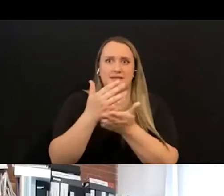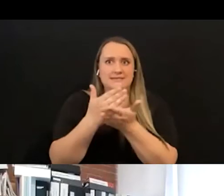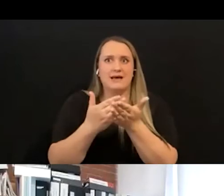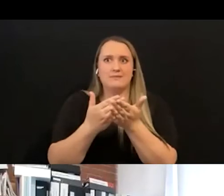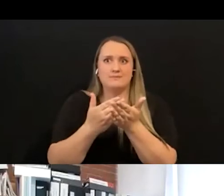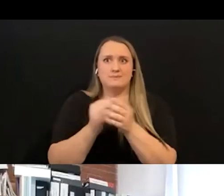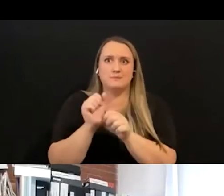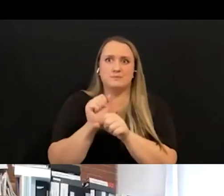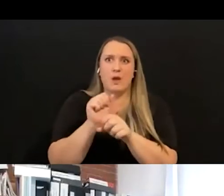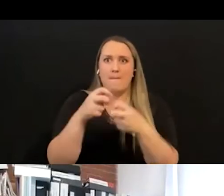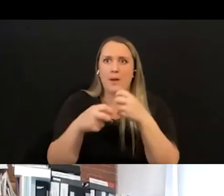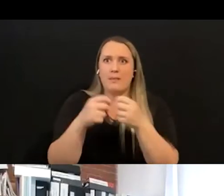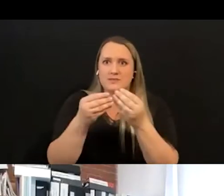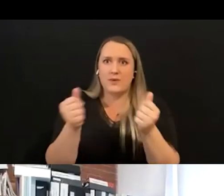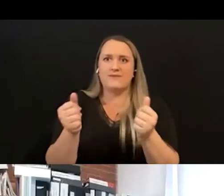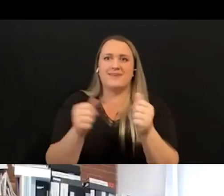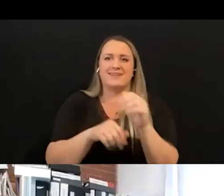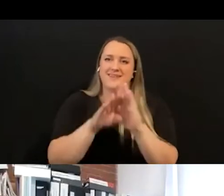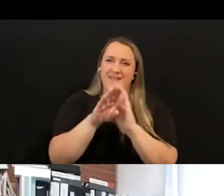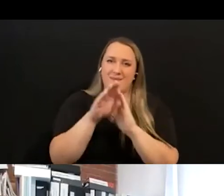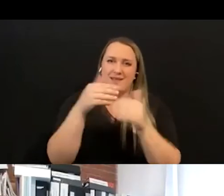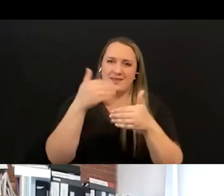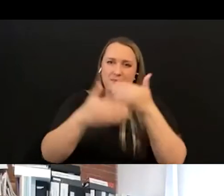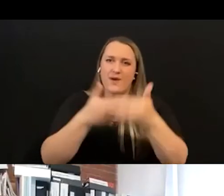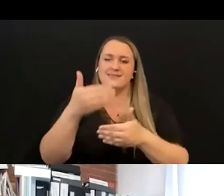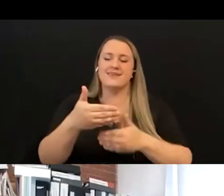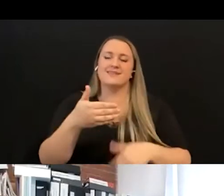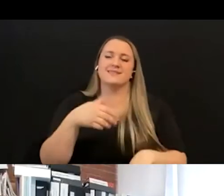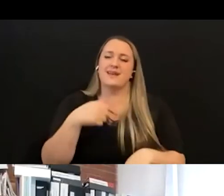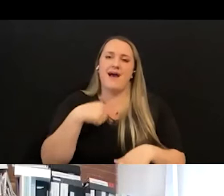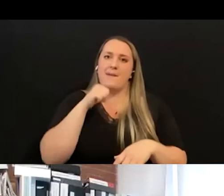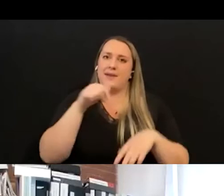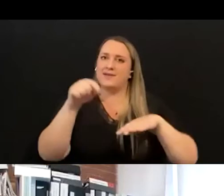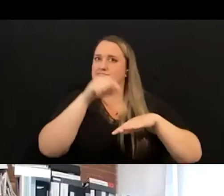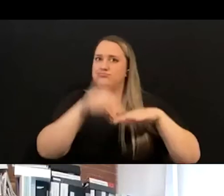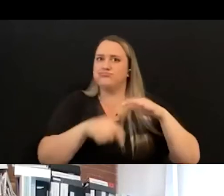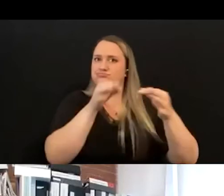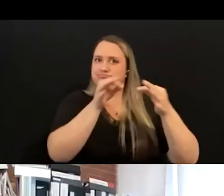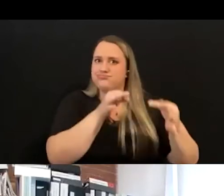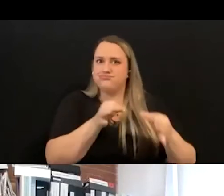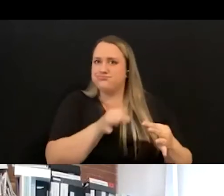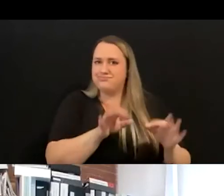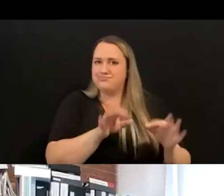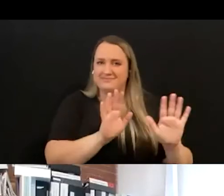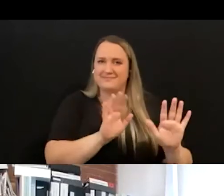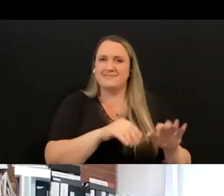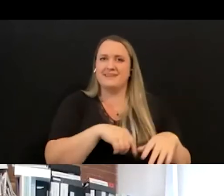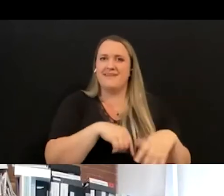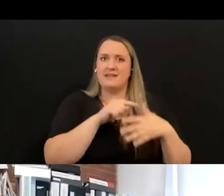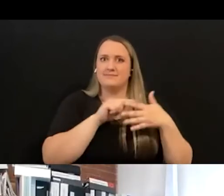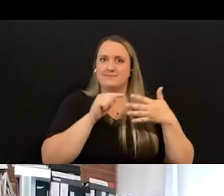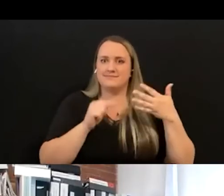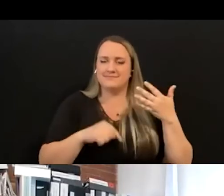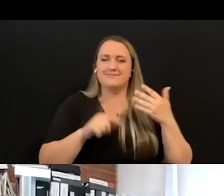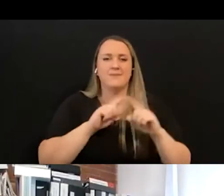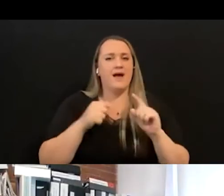know, developing the process, and I'm not going to go into the full details of the step-by-step process, but I've